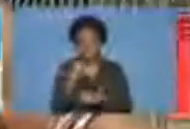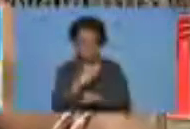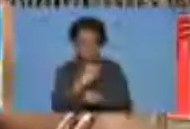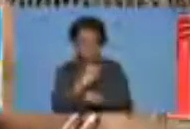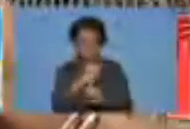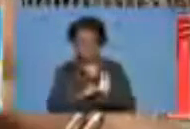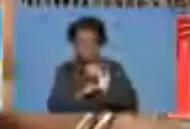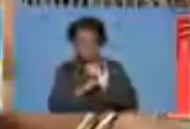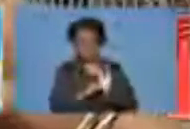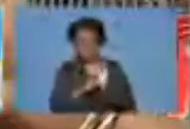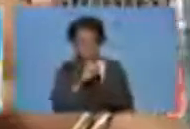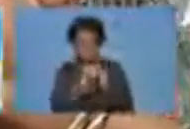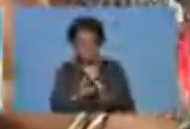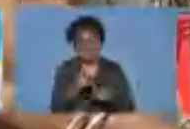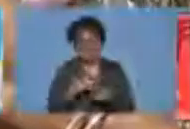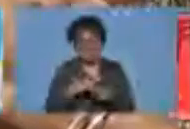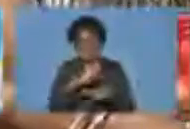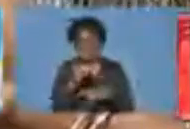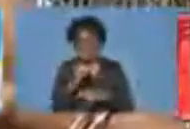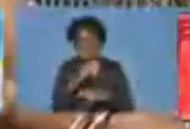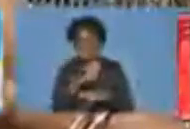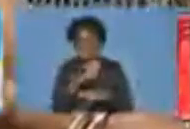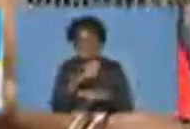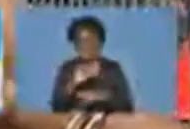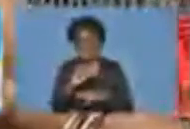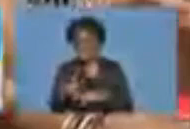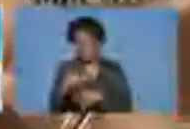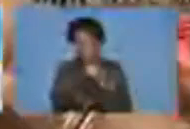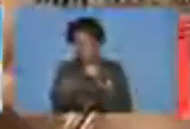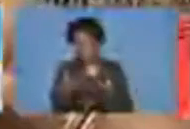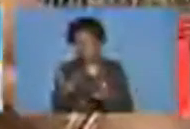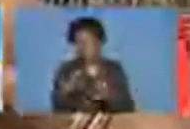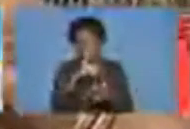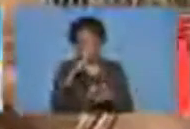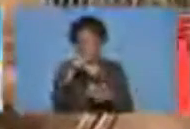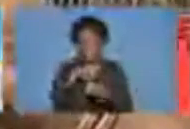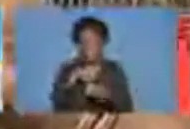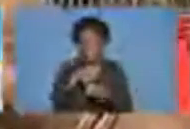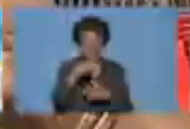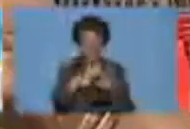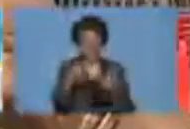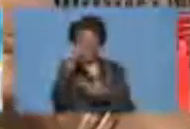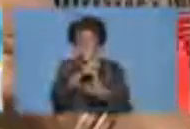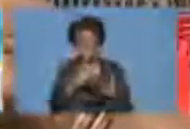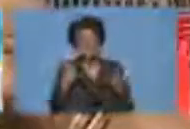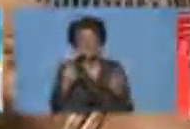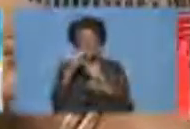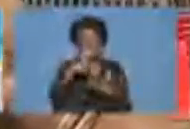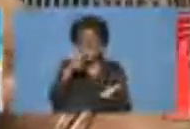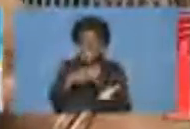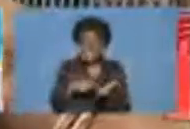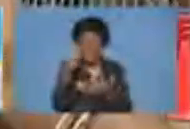them VIPs here, so that they could be a part of what God has done in this